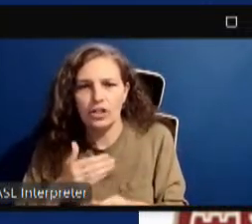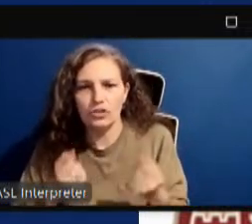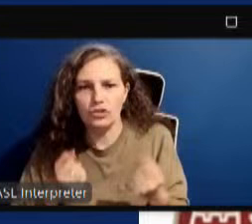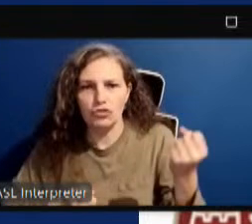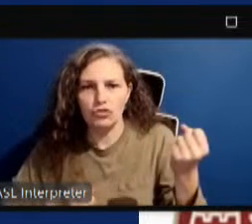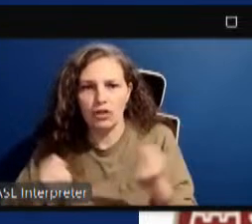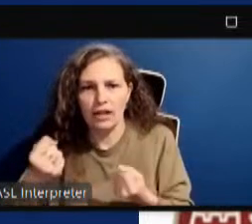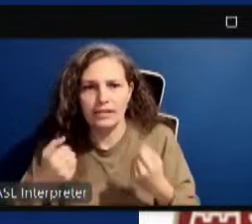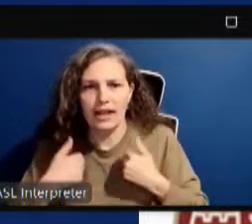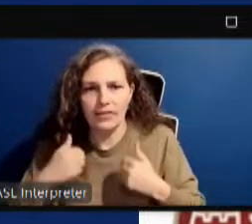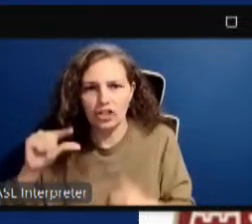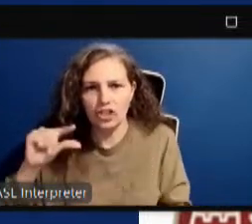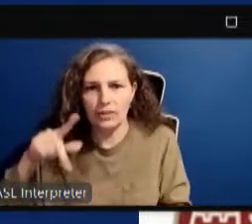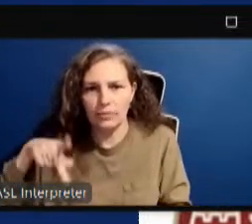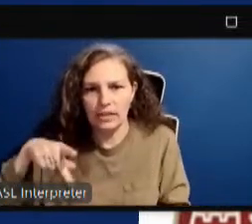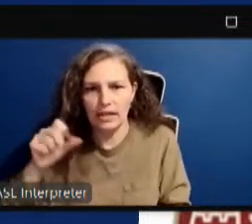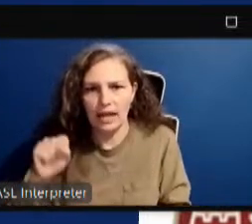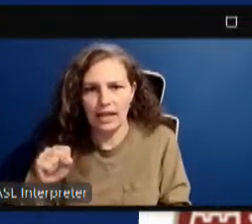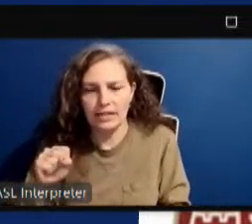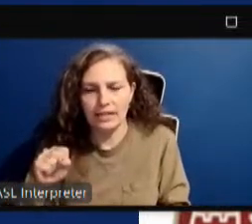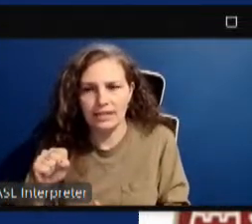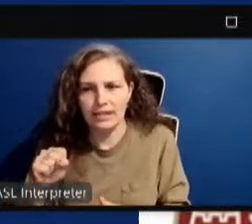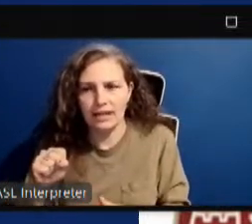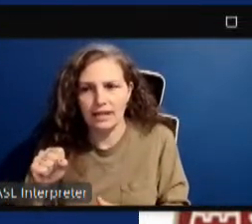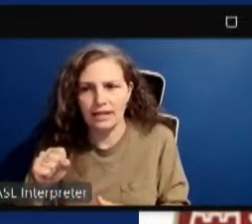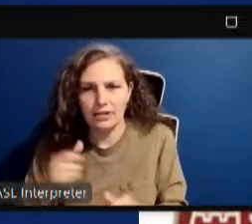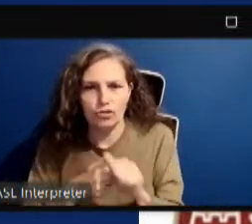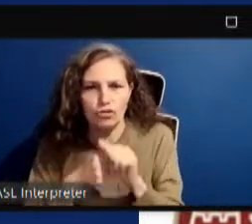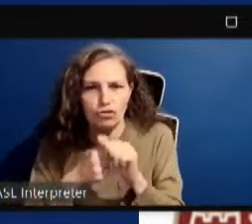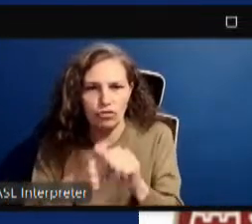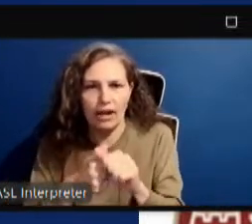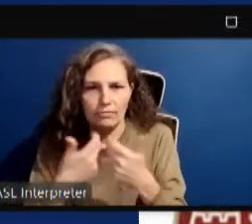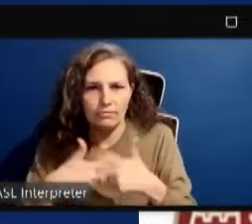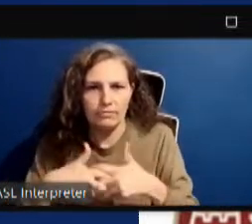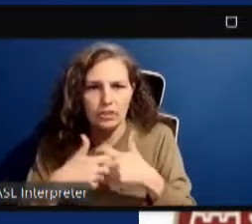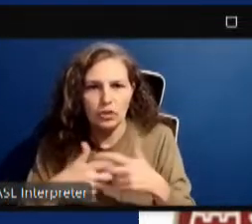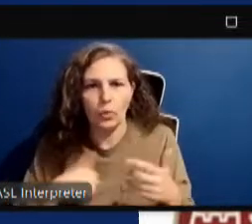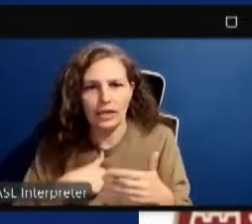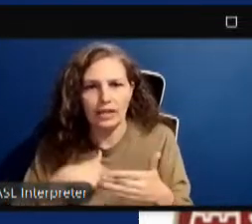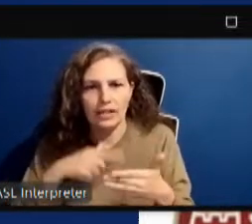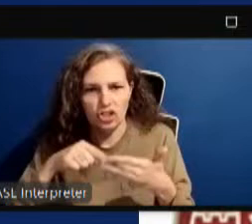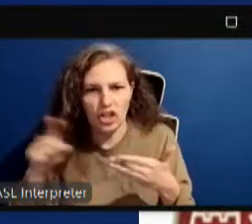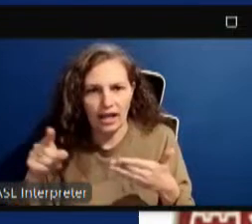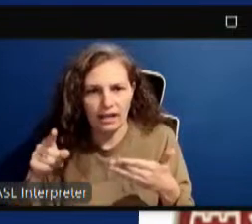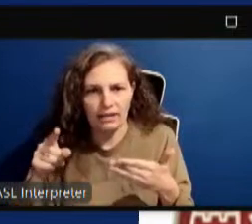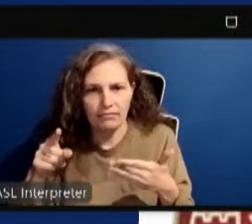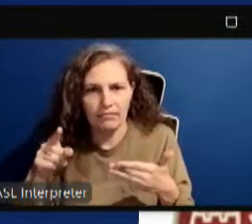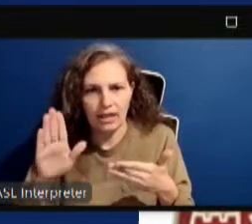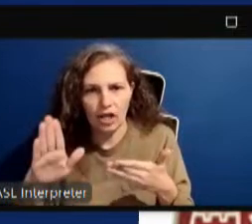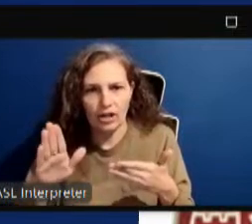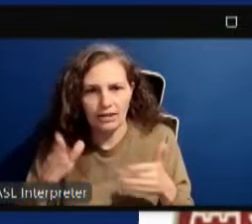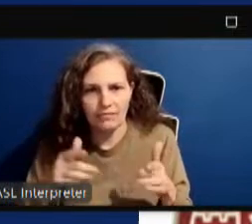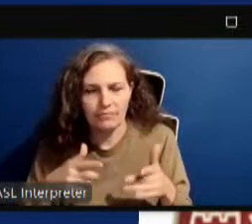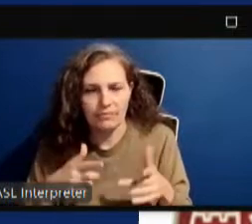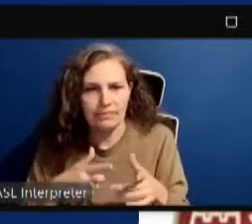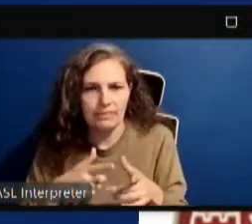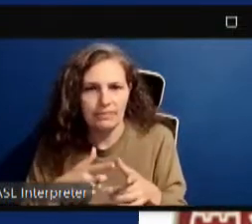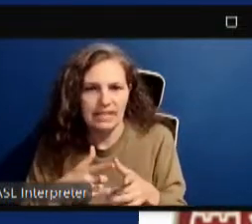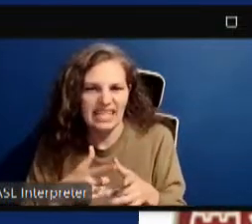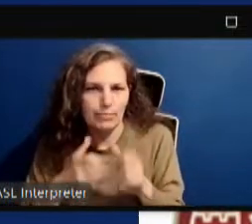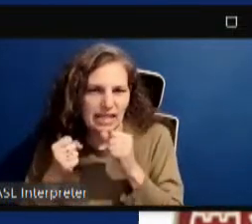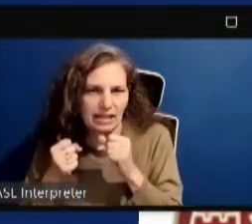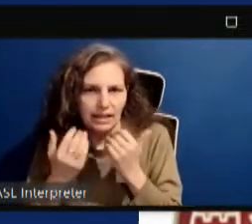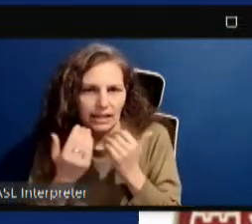are able to check to see their speed limits. But if you do see a violation of